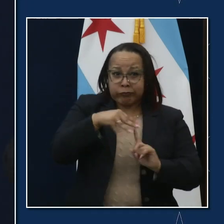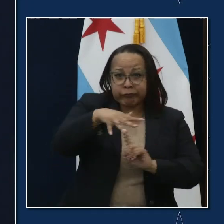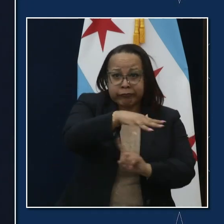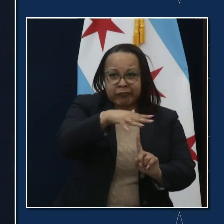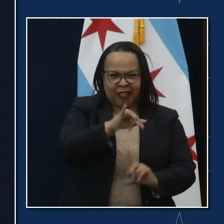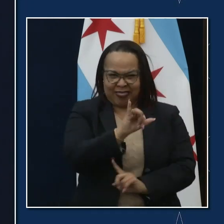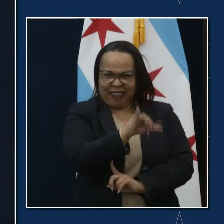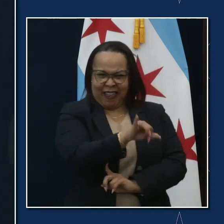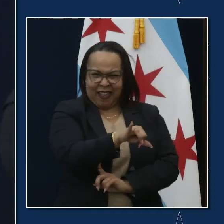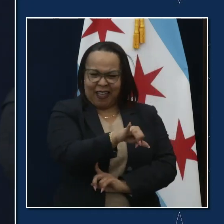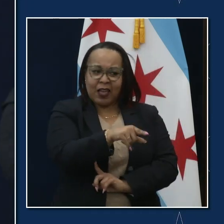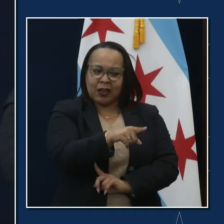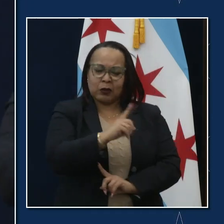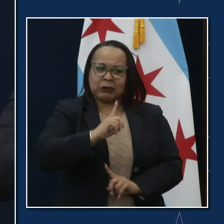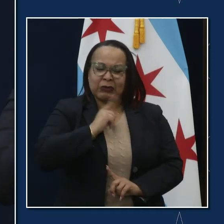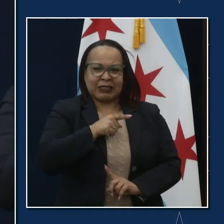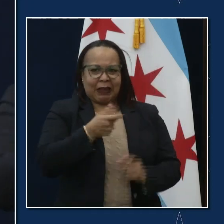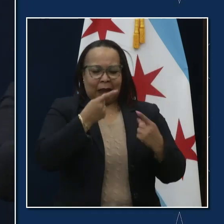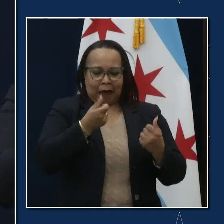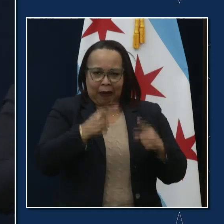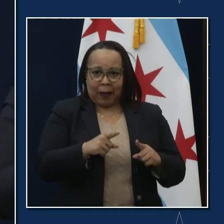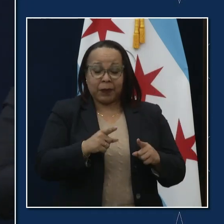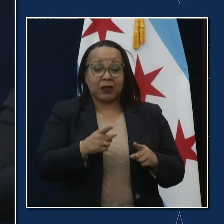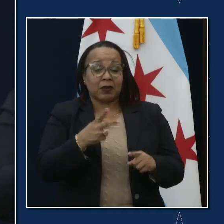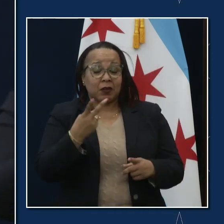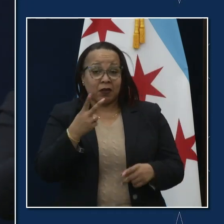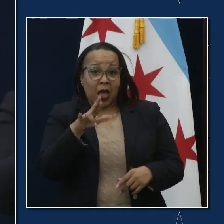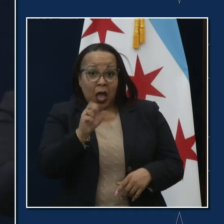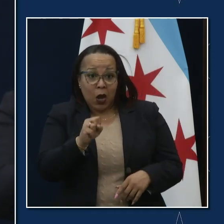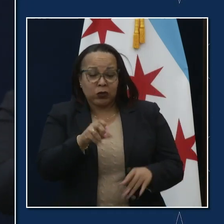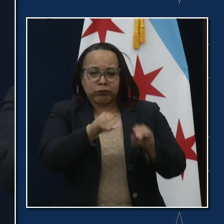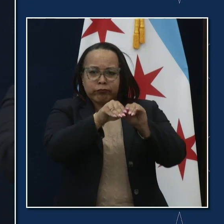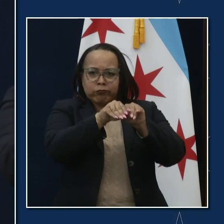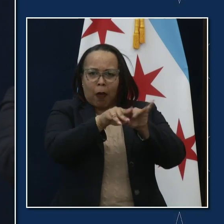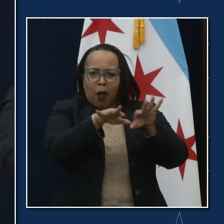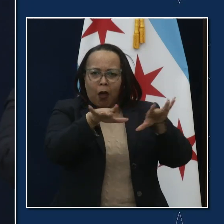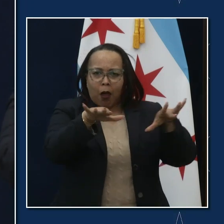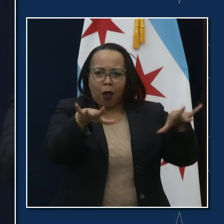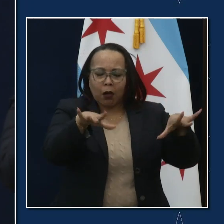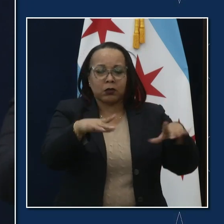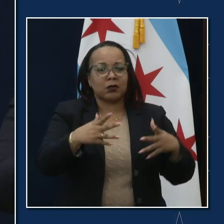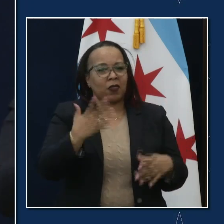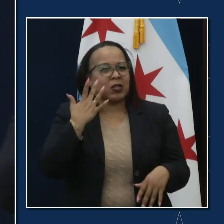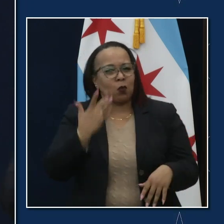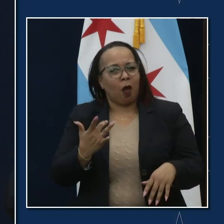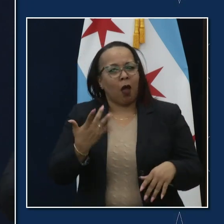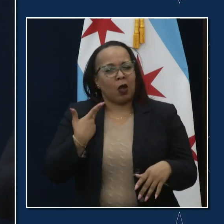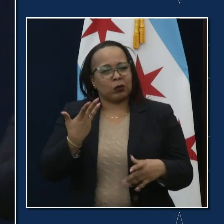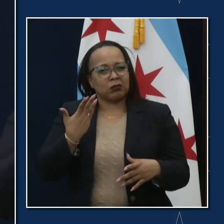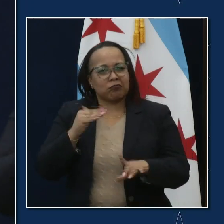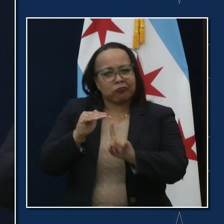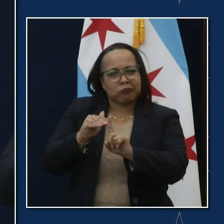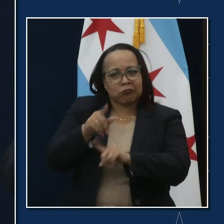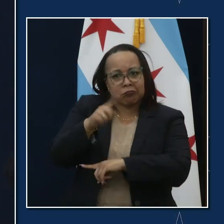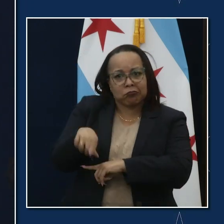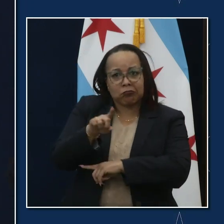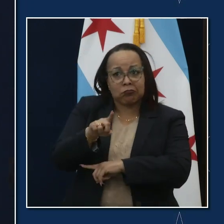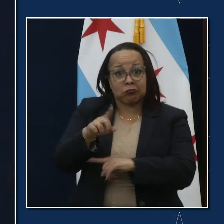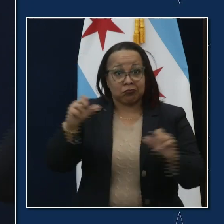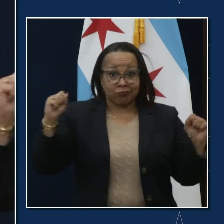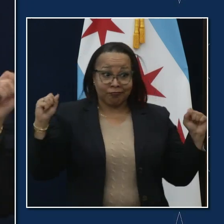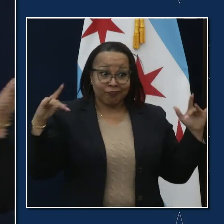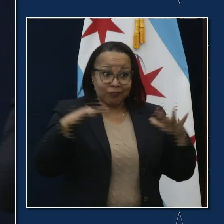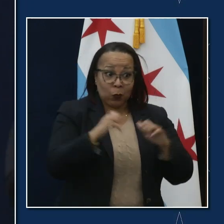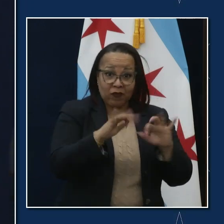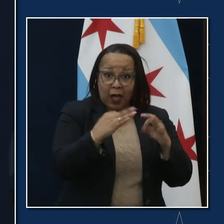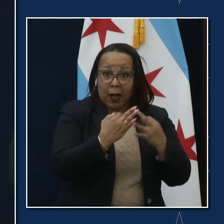perfect places, unfortunately, for possible virus transmission, which is why we want to remind all of those gathering with